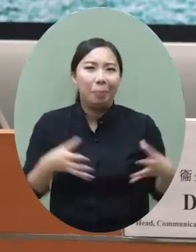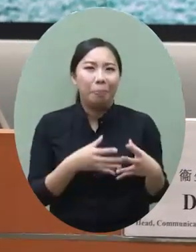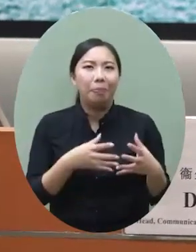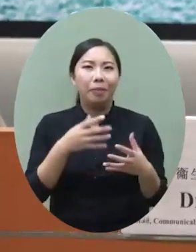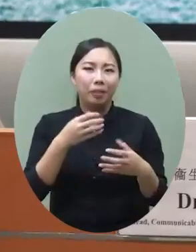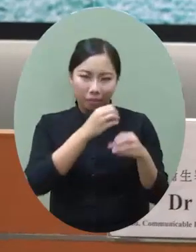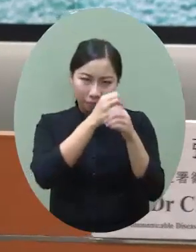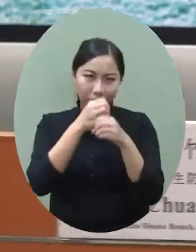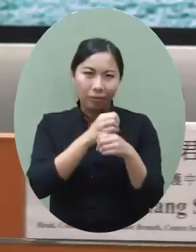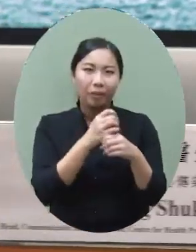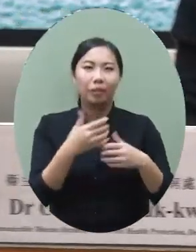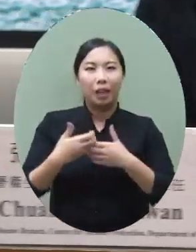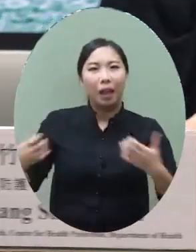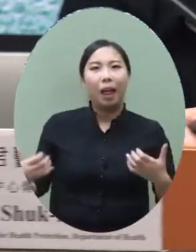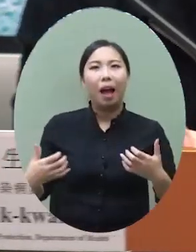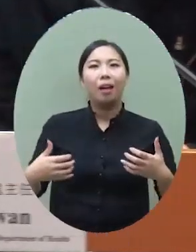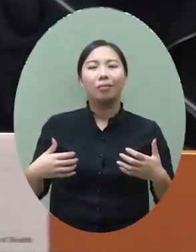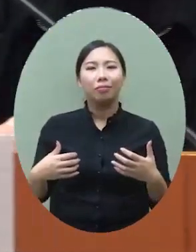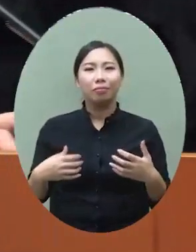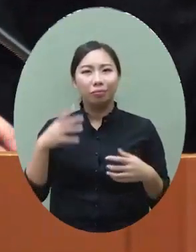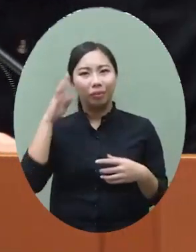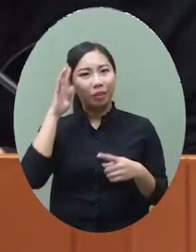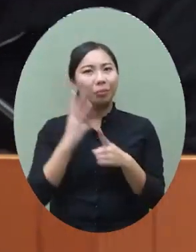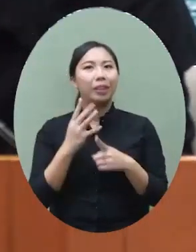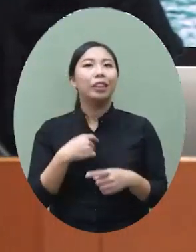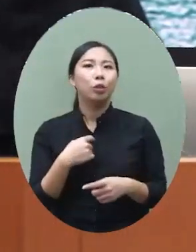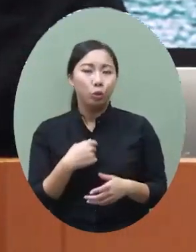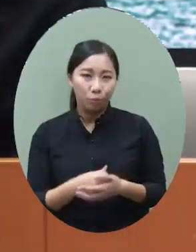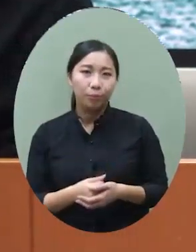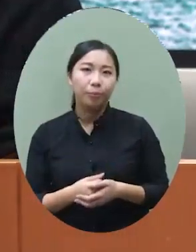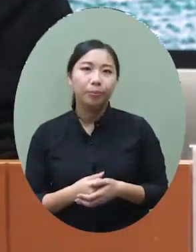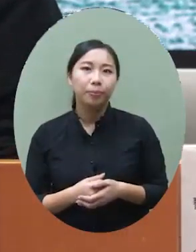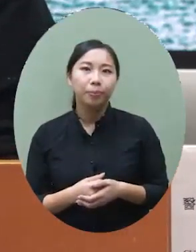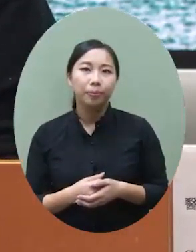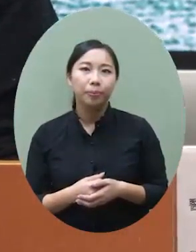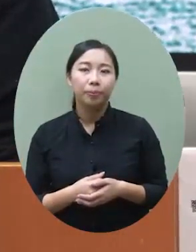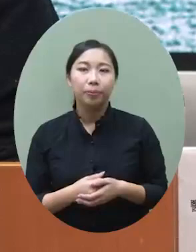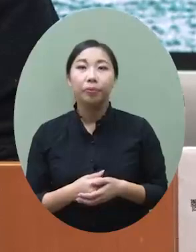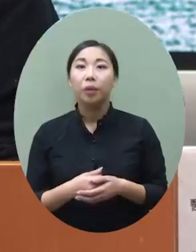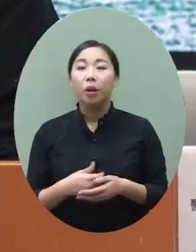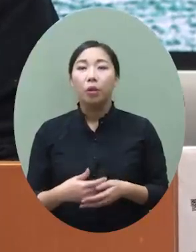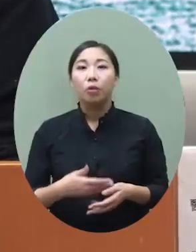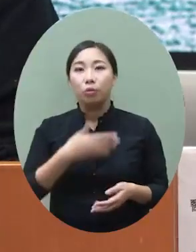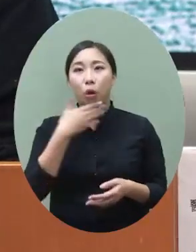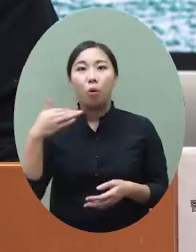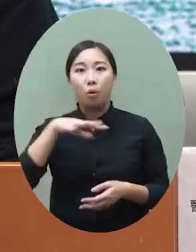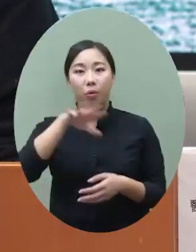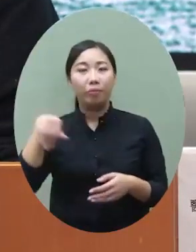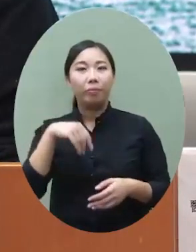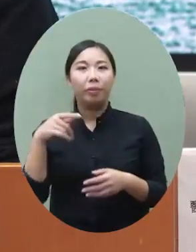For the day patients, we strongly recommend the day patients to have a negative result for COVID-19 tests